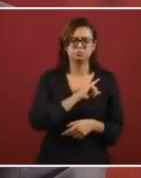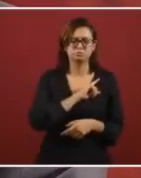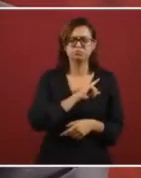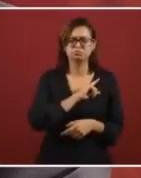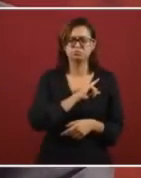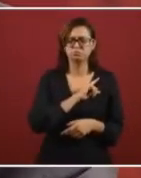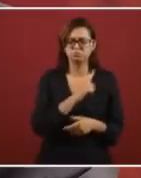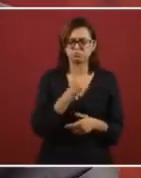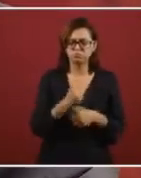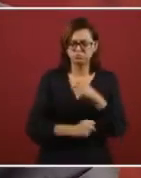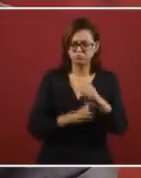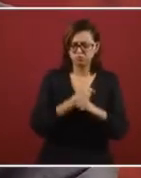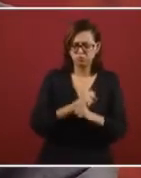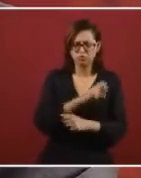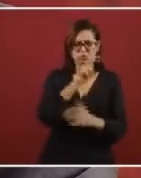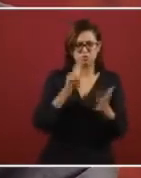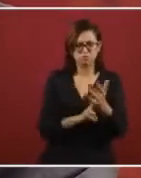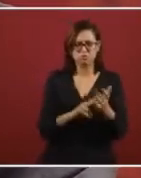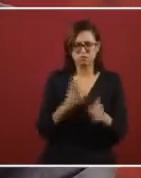That